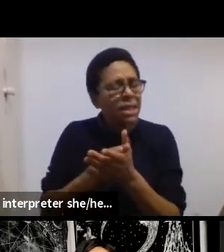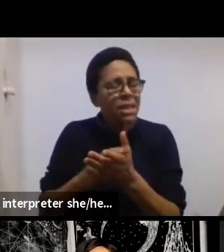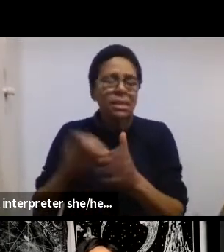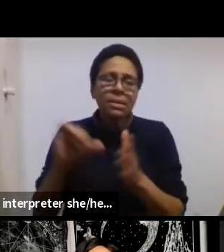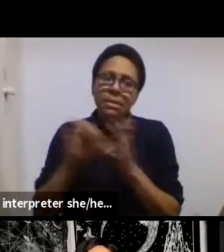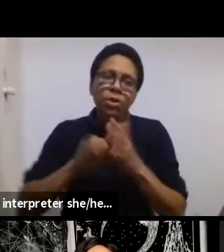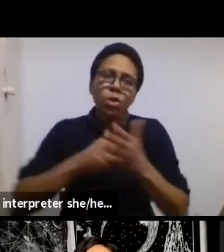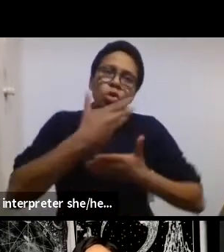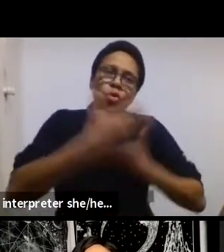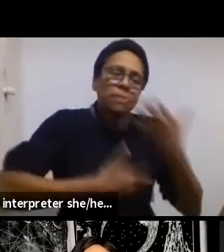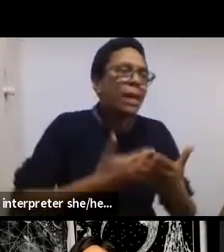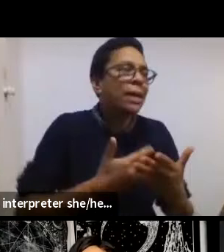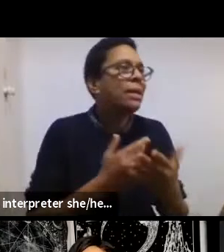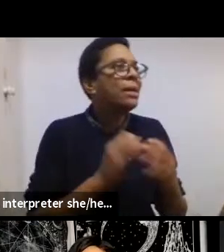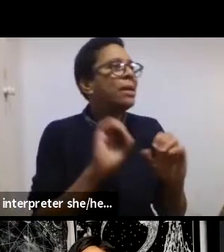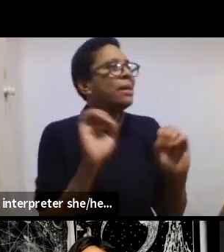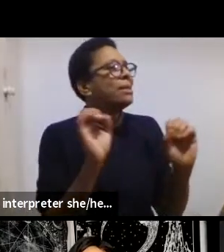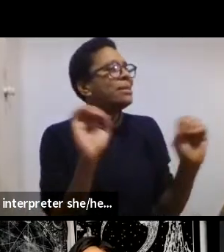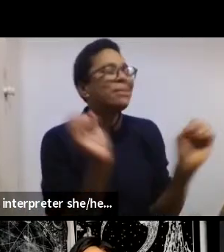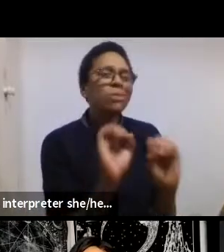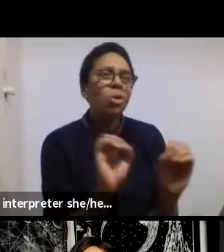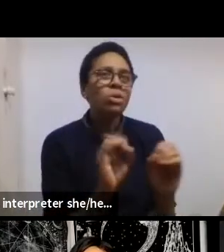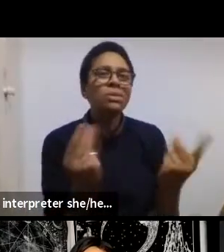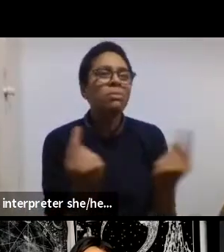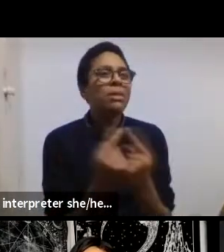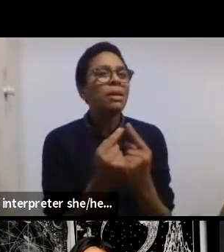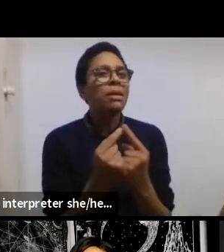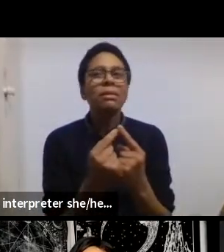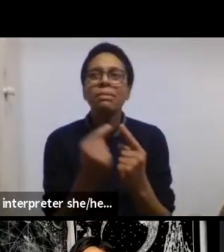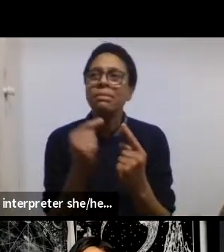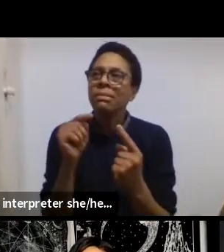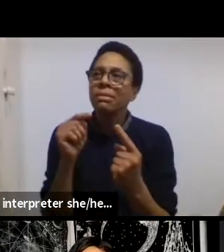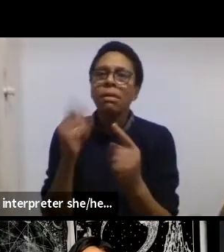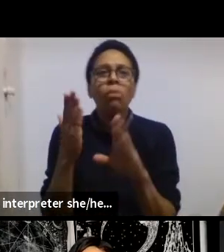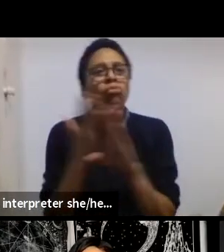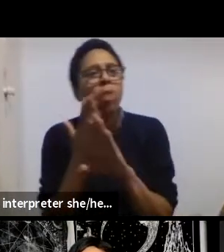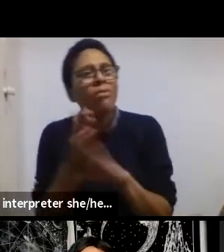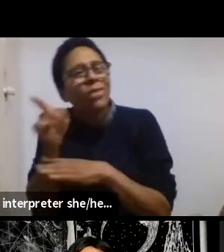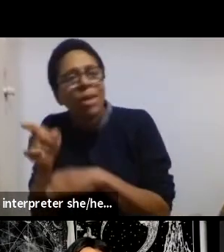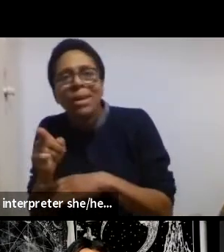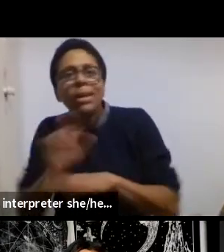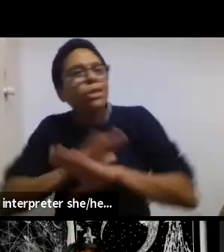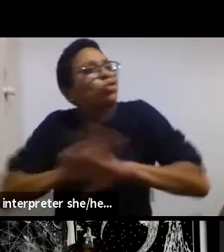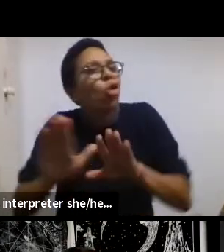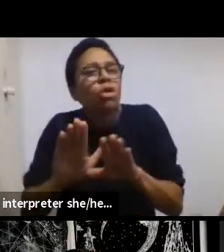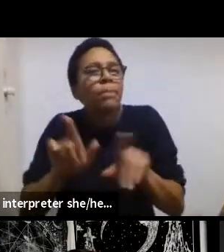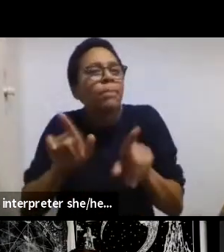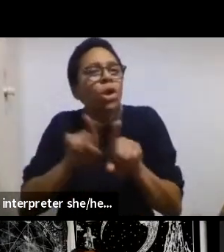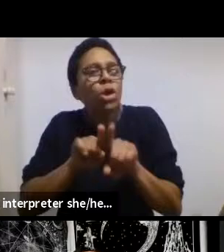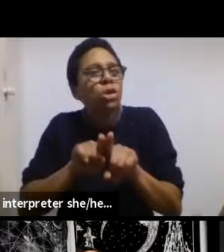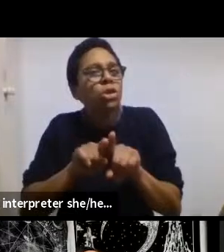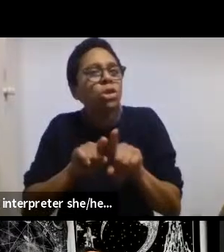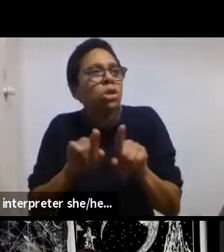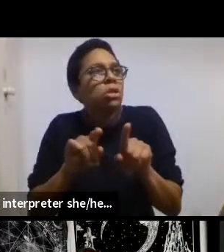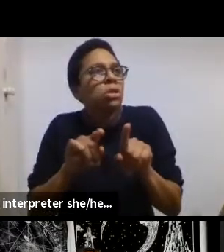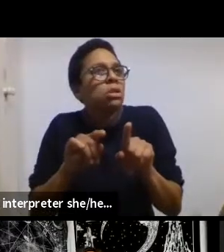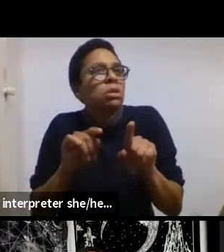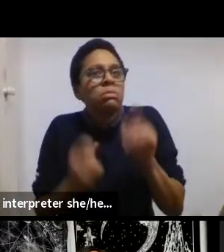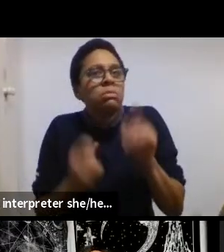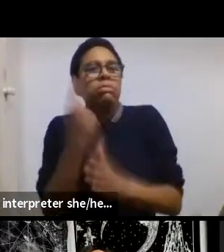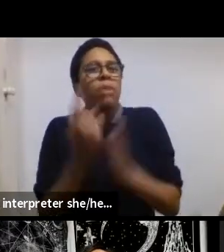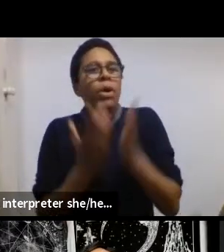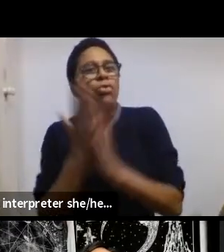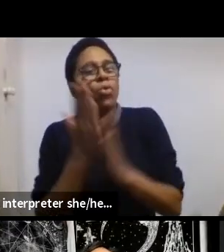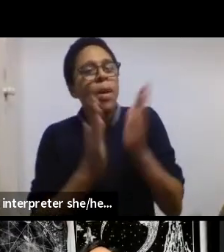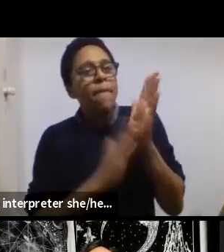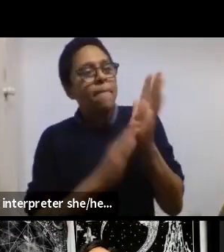between you and your partner. It's not the same as what happens to women during menopause. It's something about my